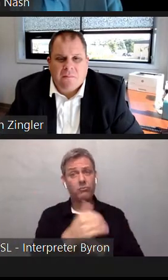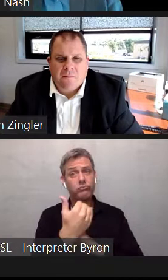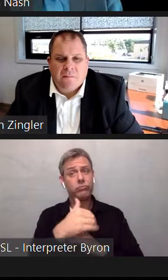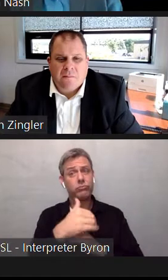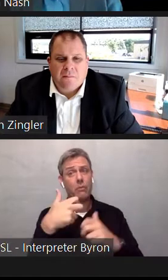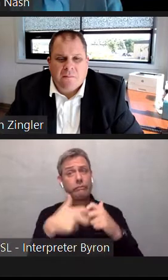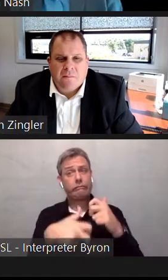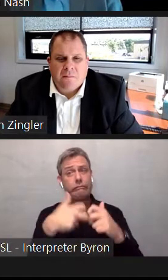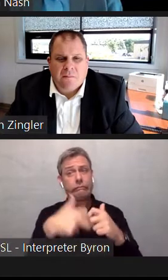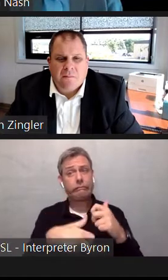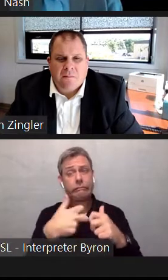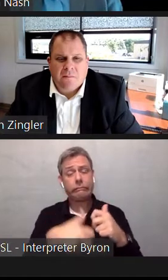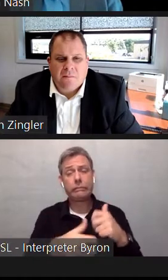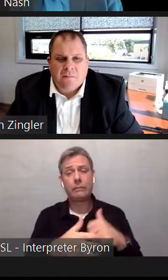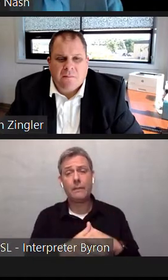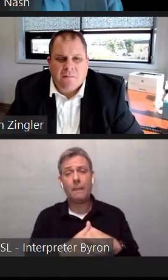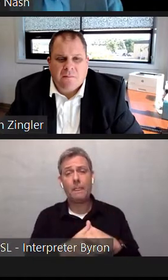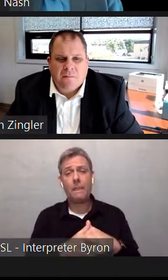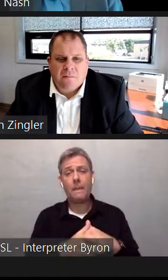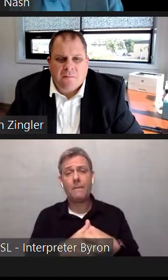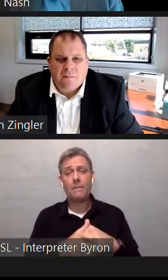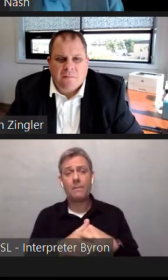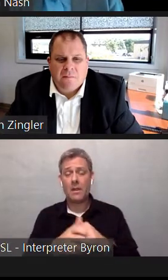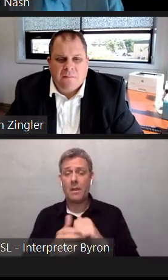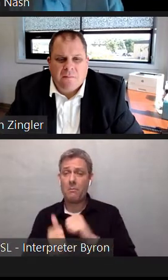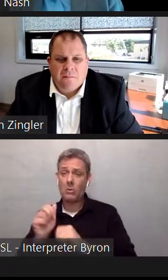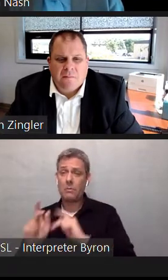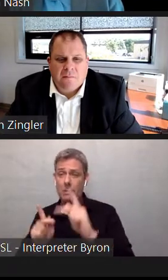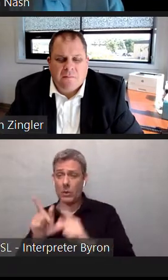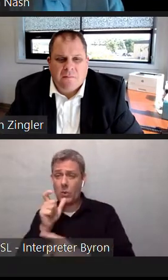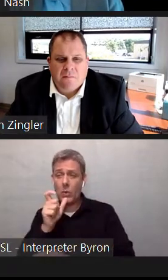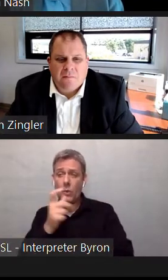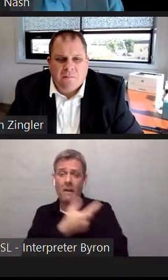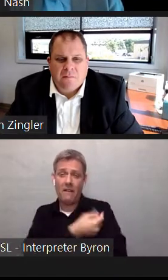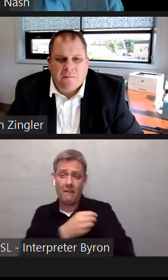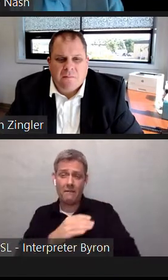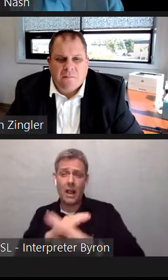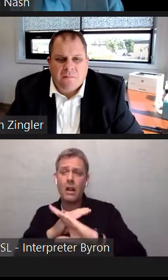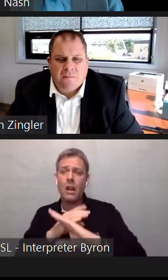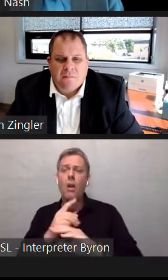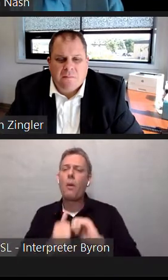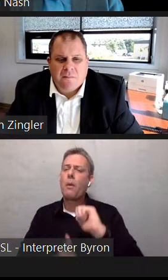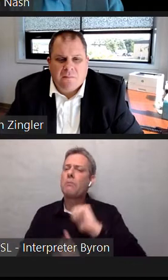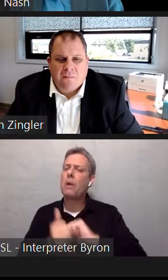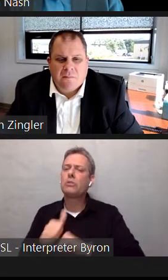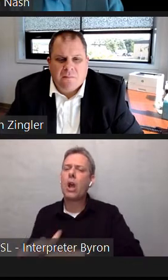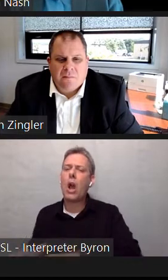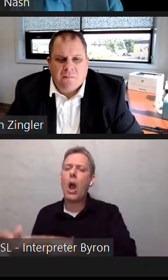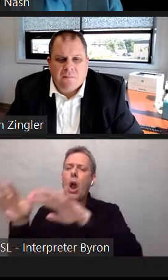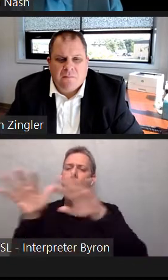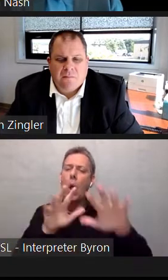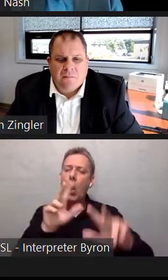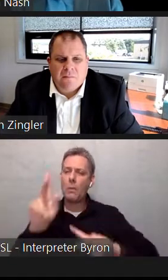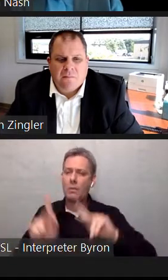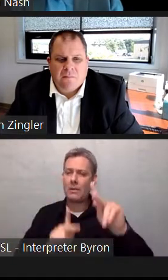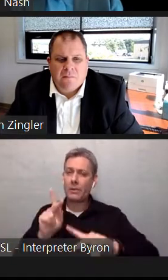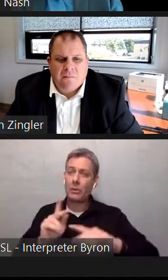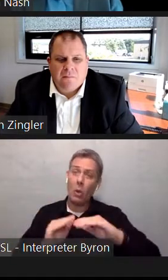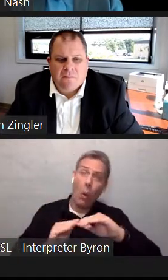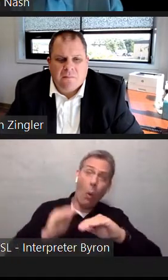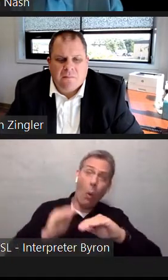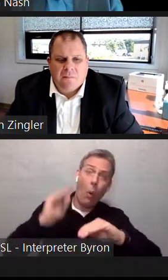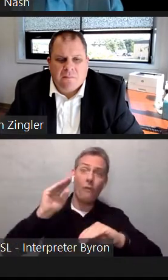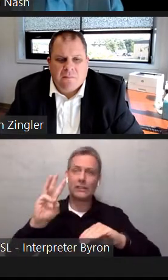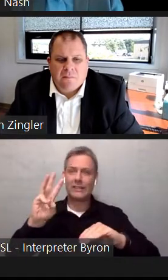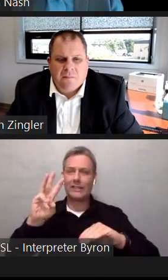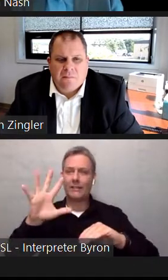the population, the vaccinated population was almost all people with comorbidities or over the age of 65. And what we found